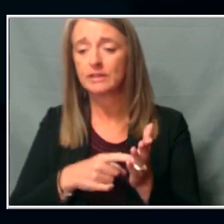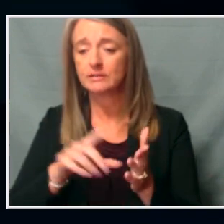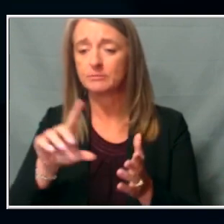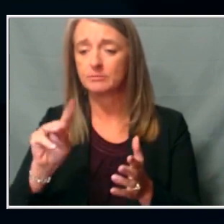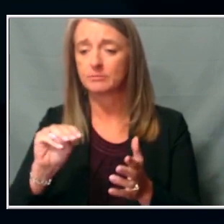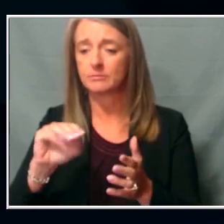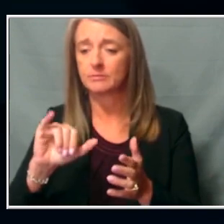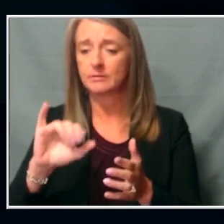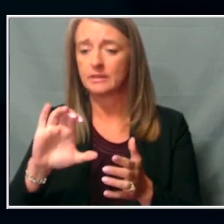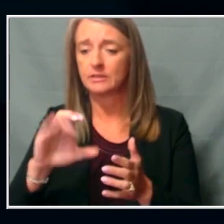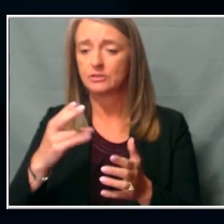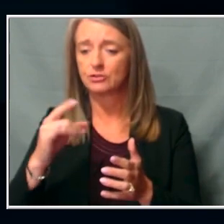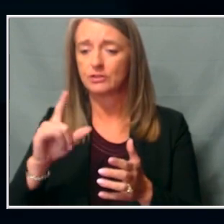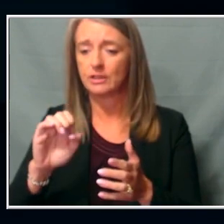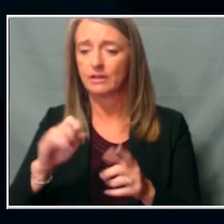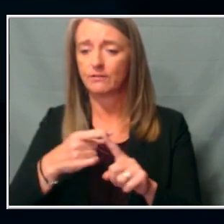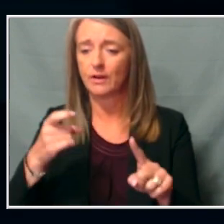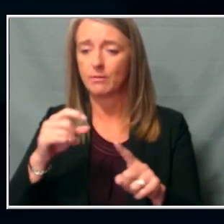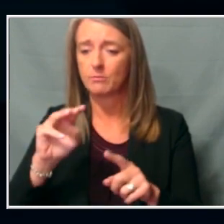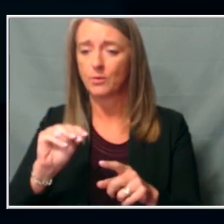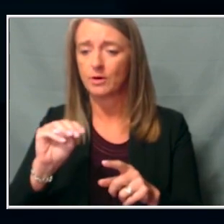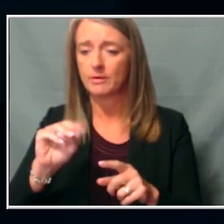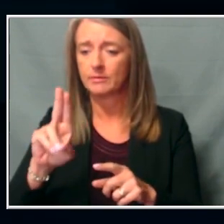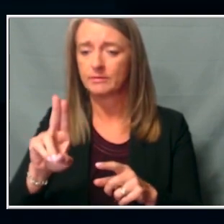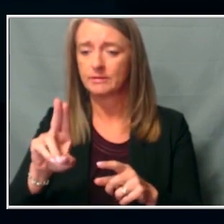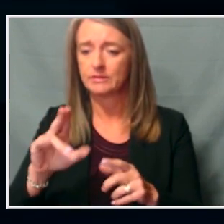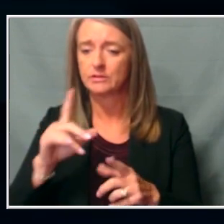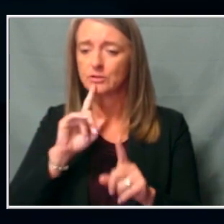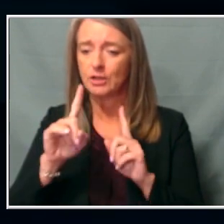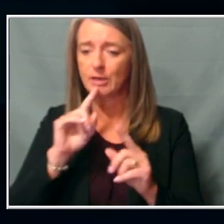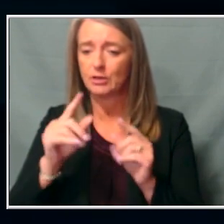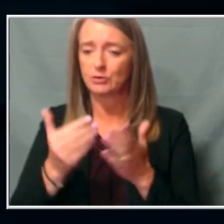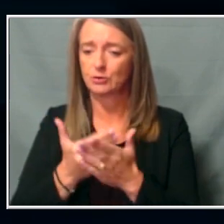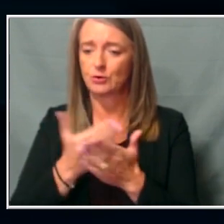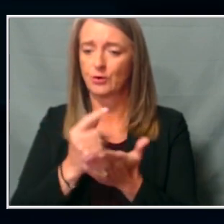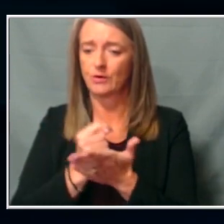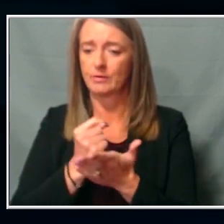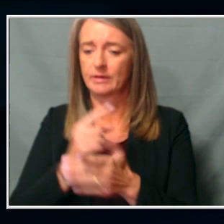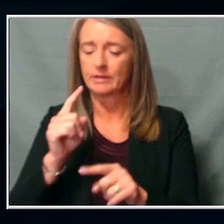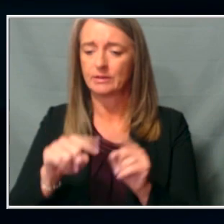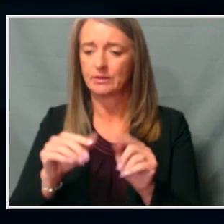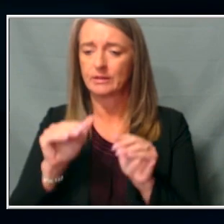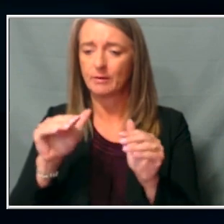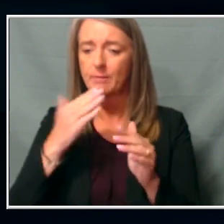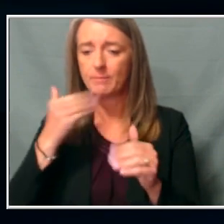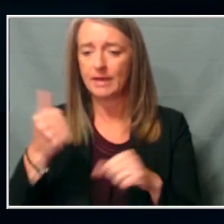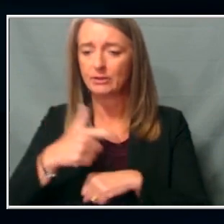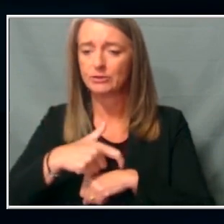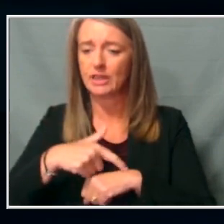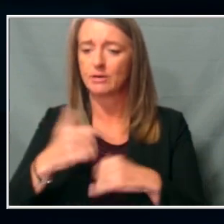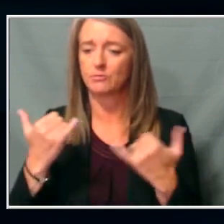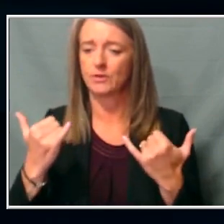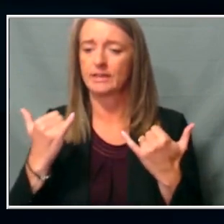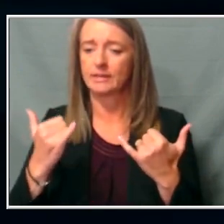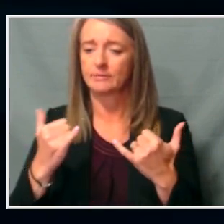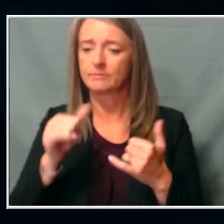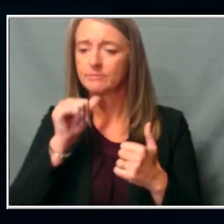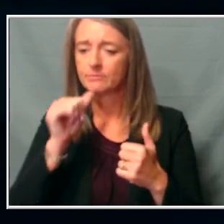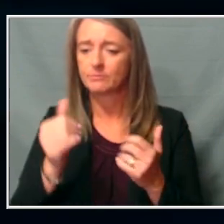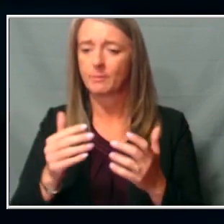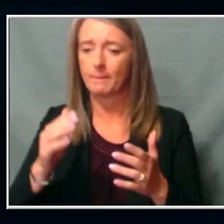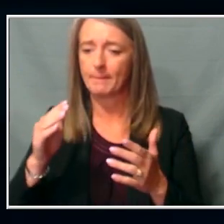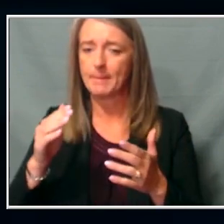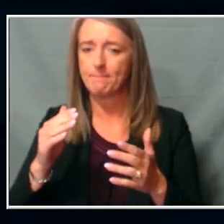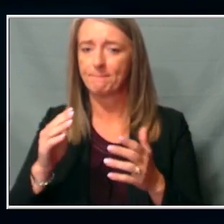our morning medical update. We're going to talk about a new therapy that could not come at a better time than right now. Not as a guest,